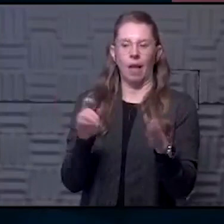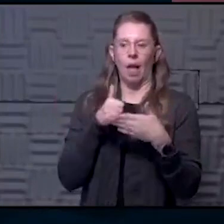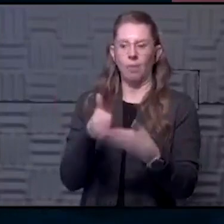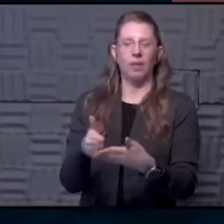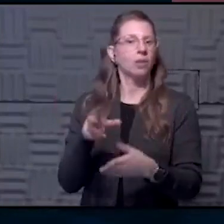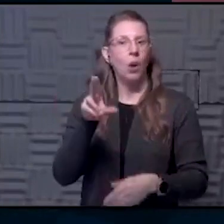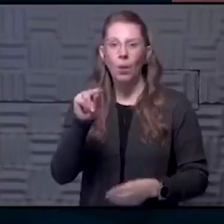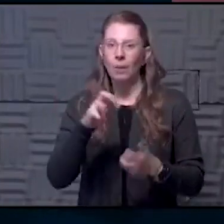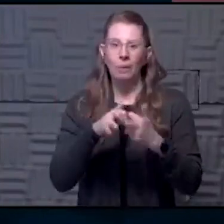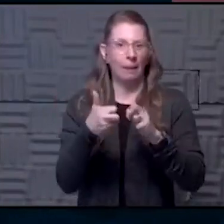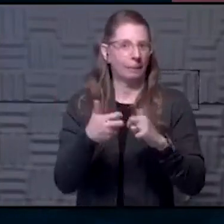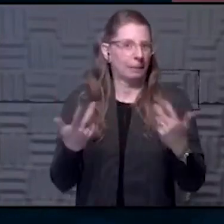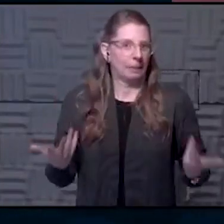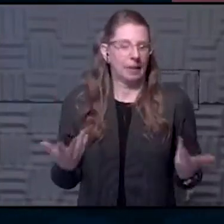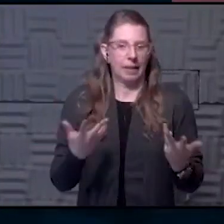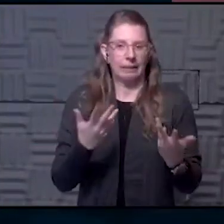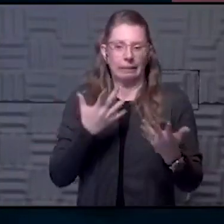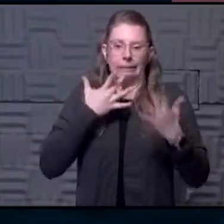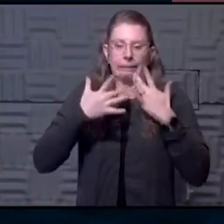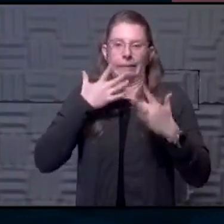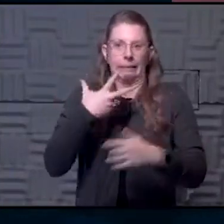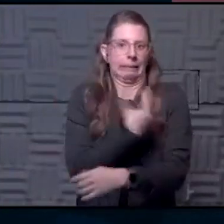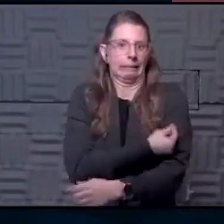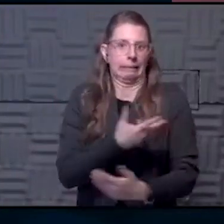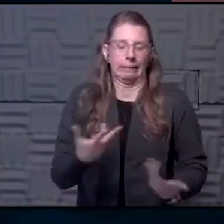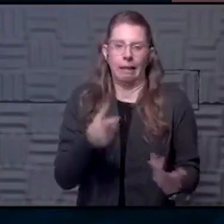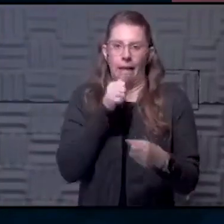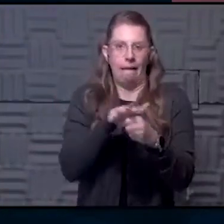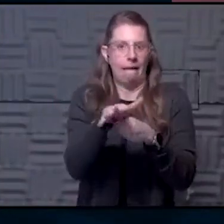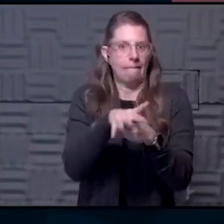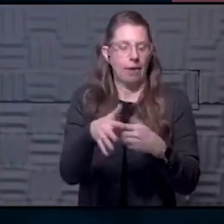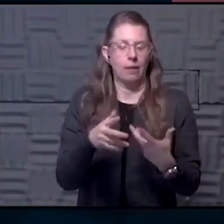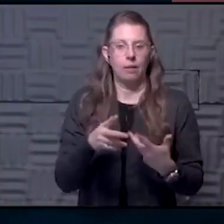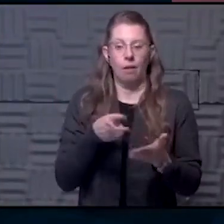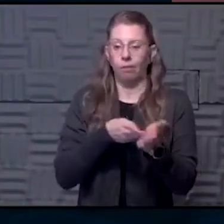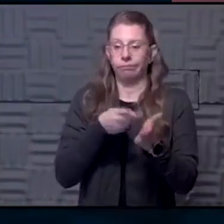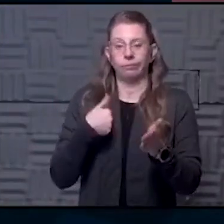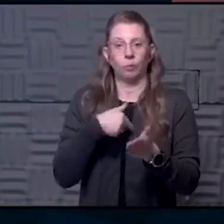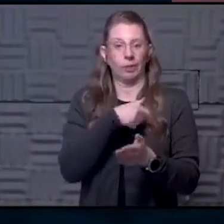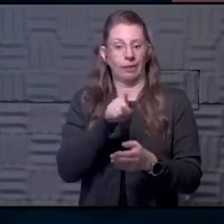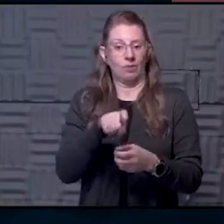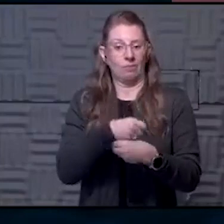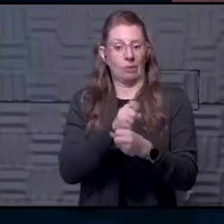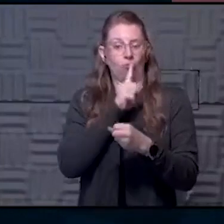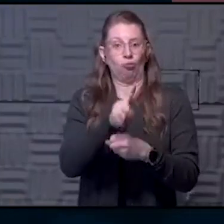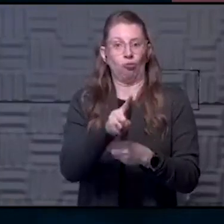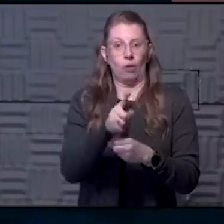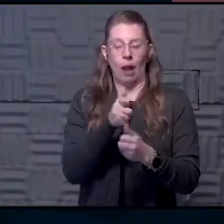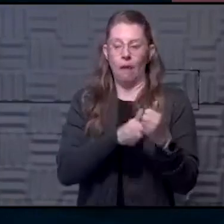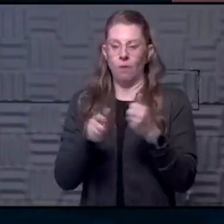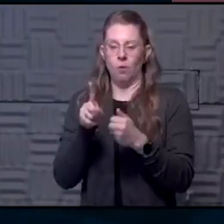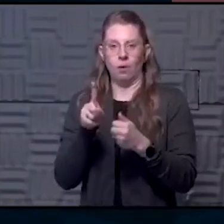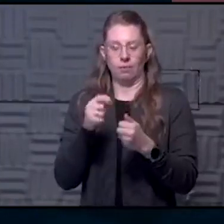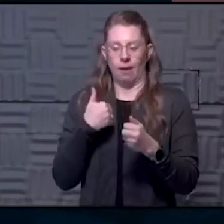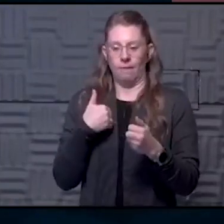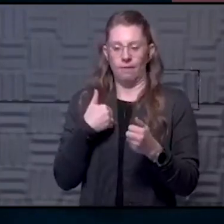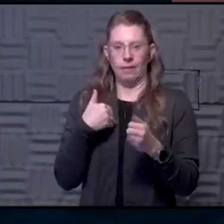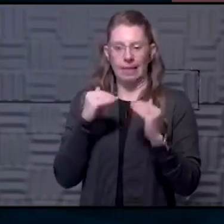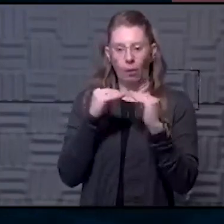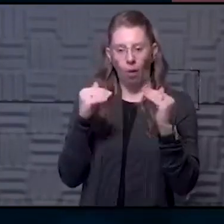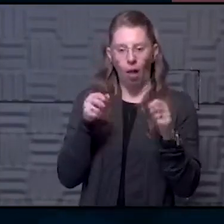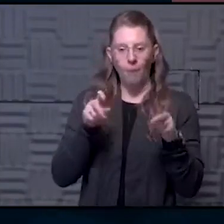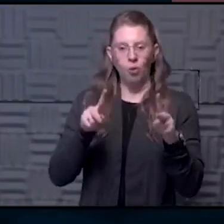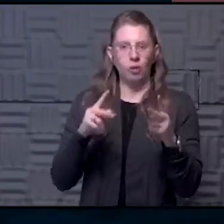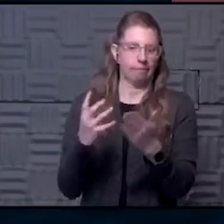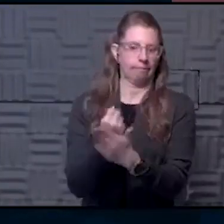the problem is there's just not enough vaccine. And quite honestly, we have to make sure that everybody has equal opportunity to get the